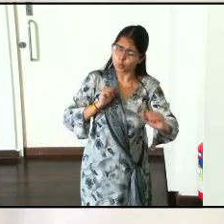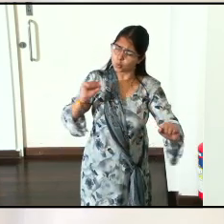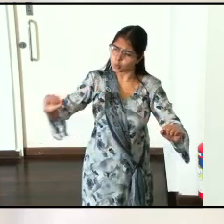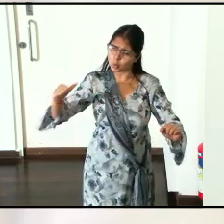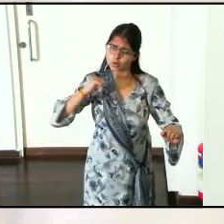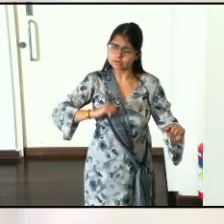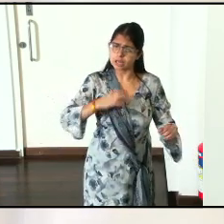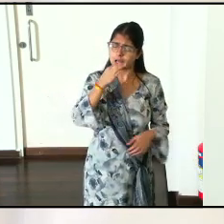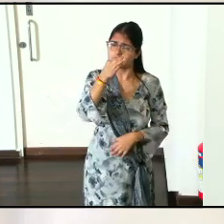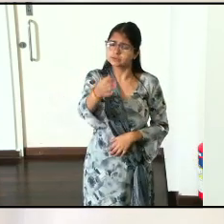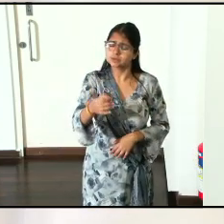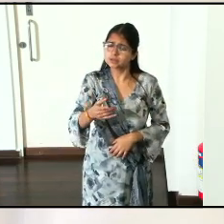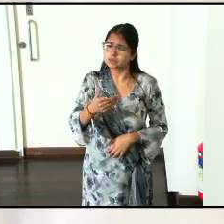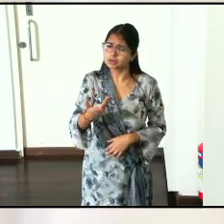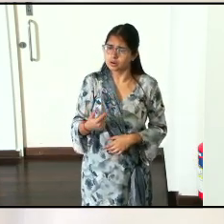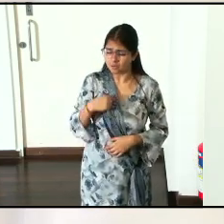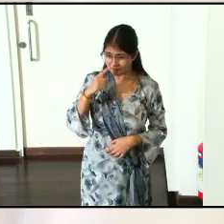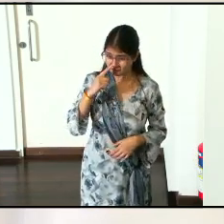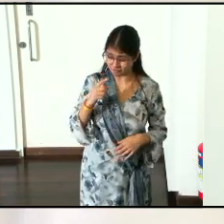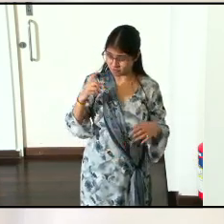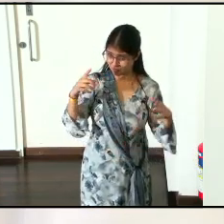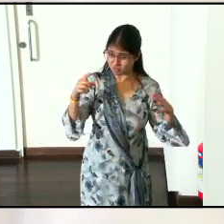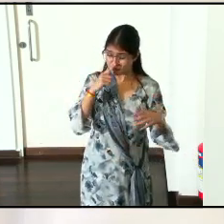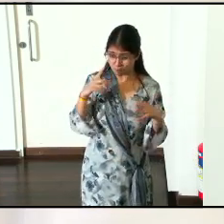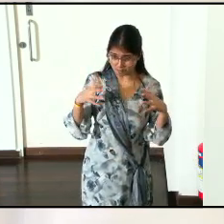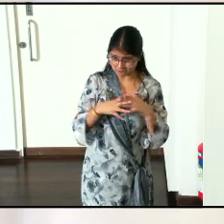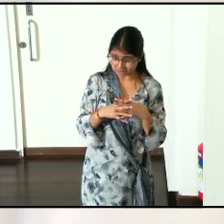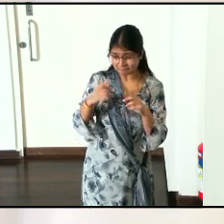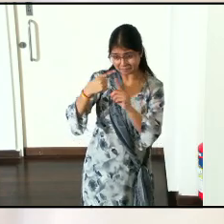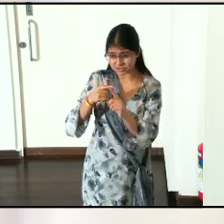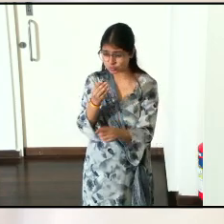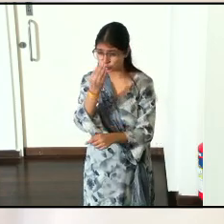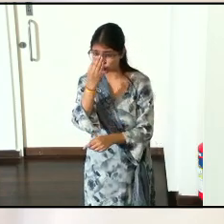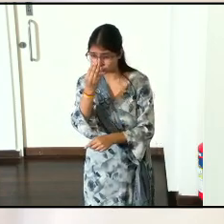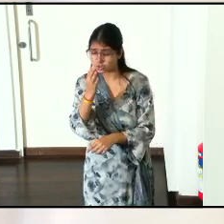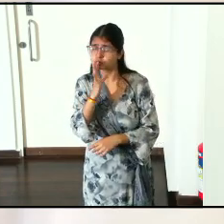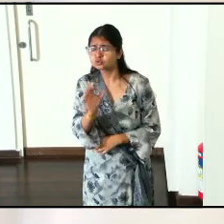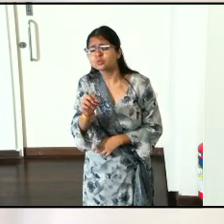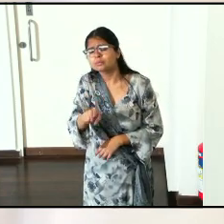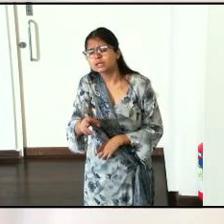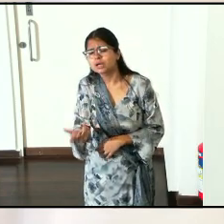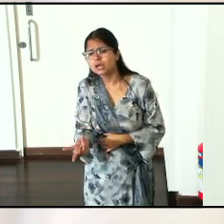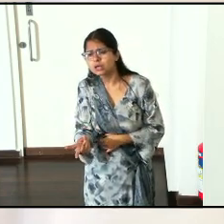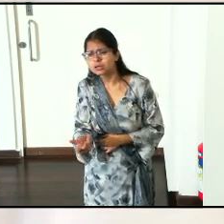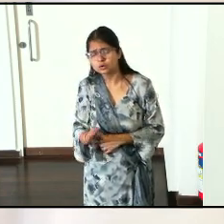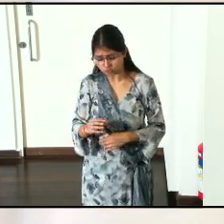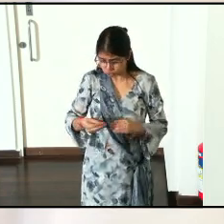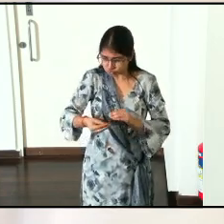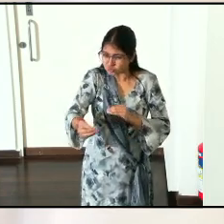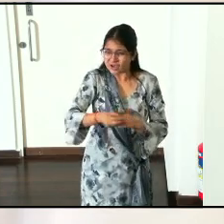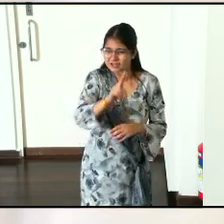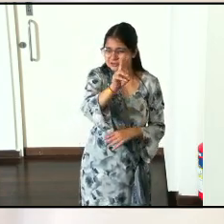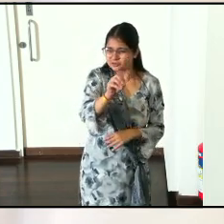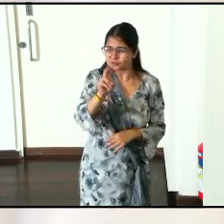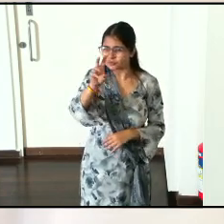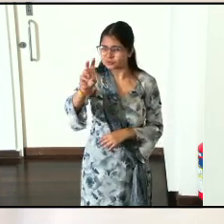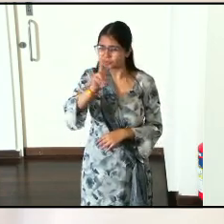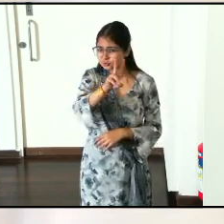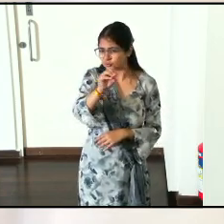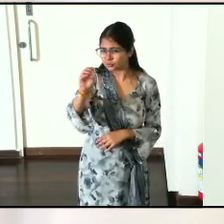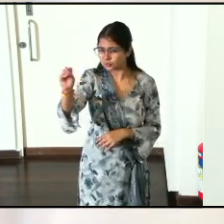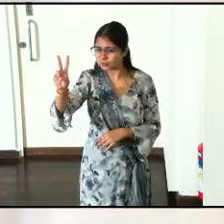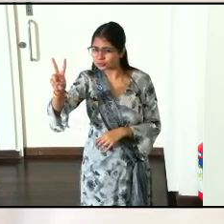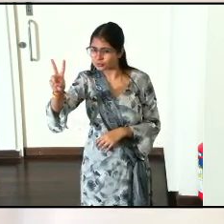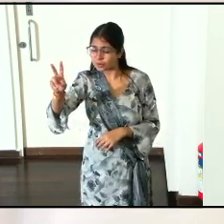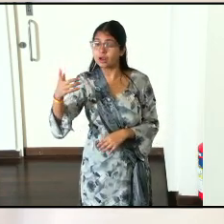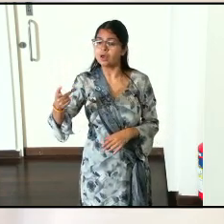what it means to be a Muslim woman in India. Soon after 2002, the Gujarat carnage, some